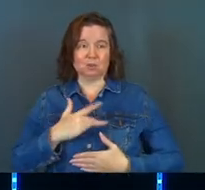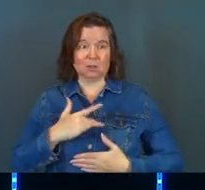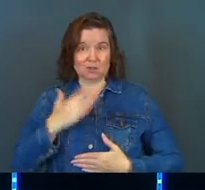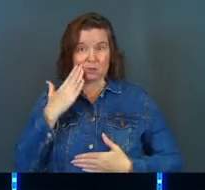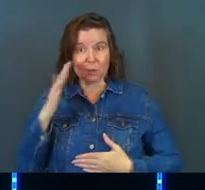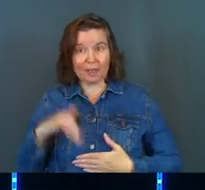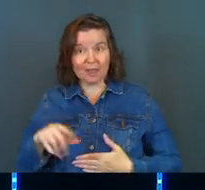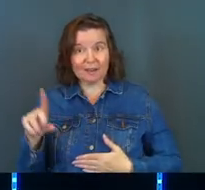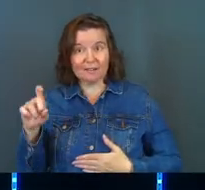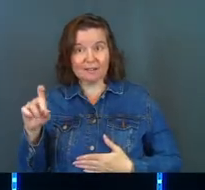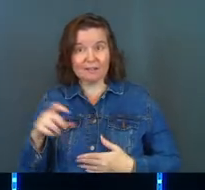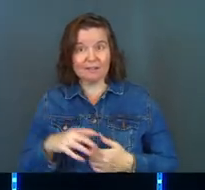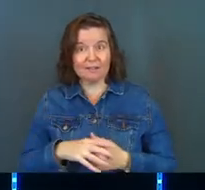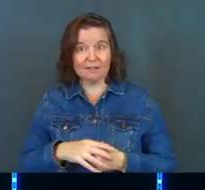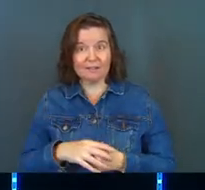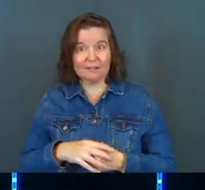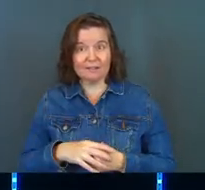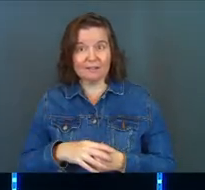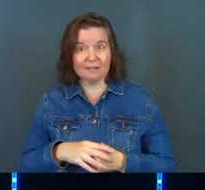Did you know that?